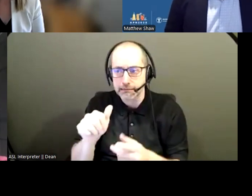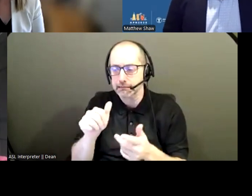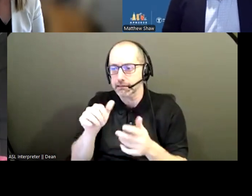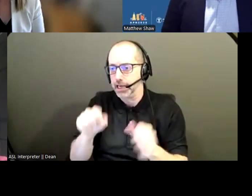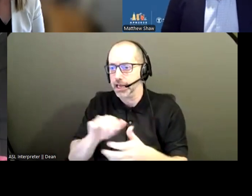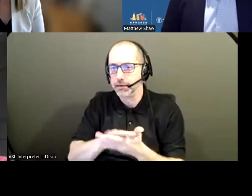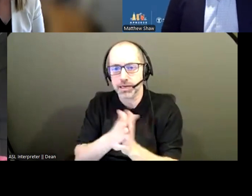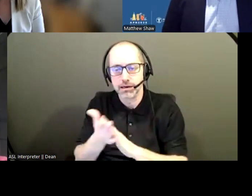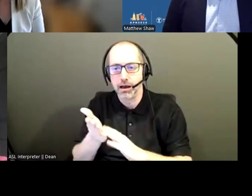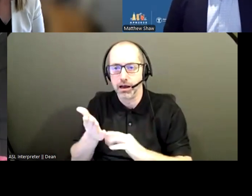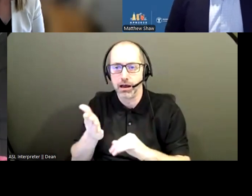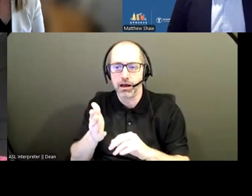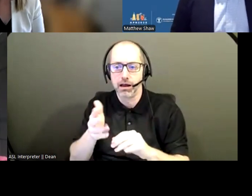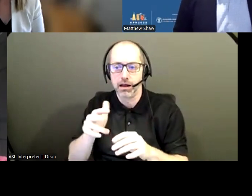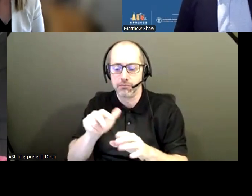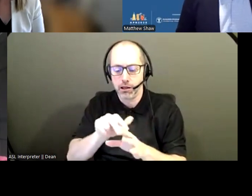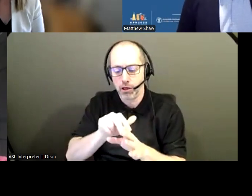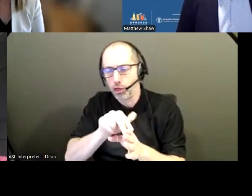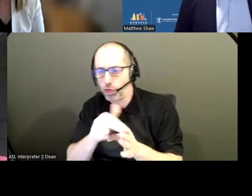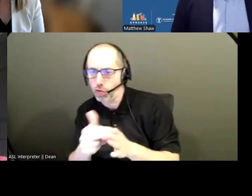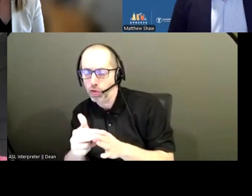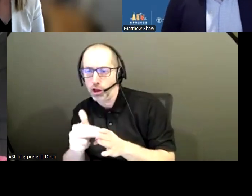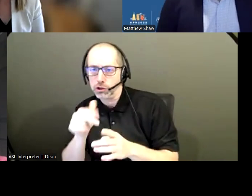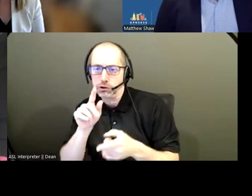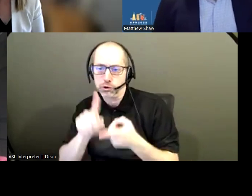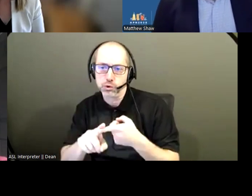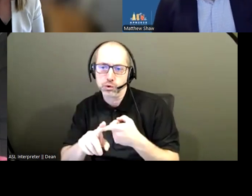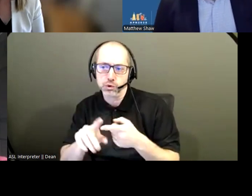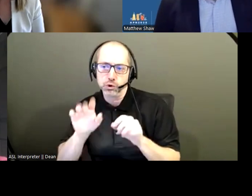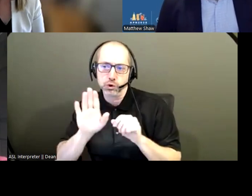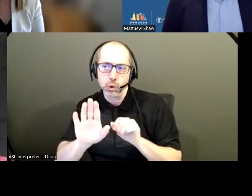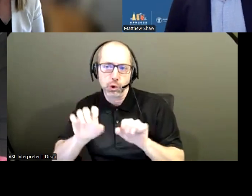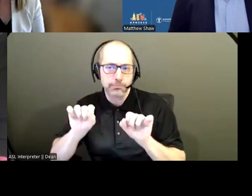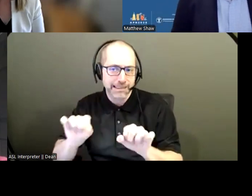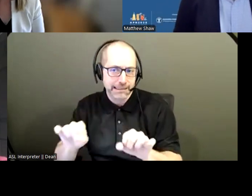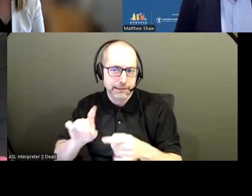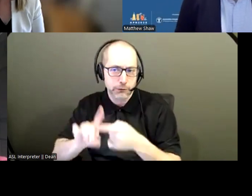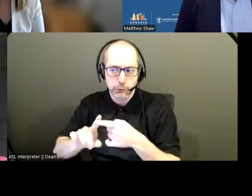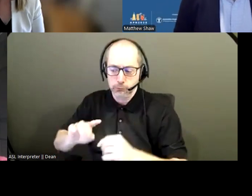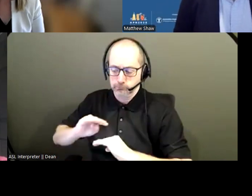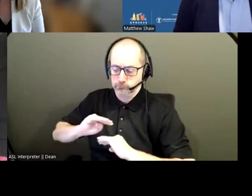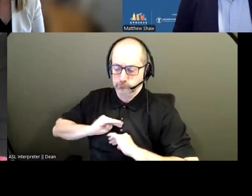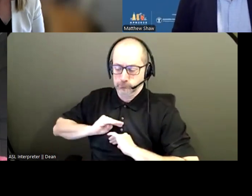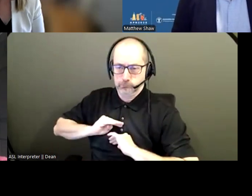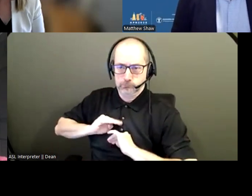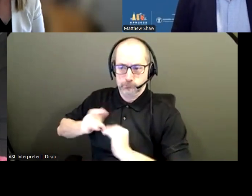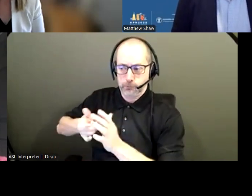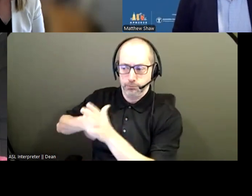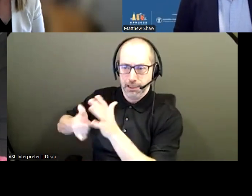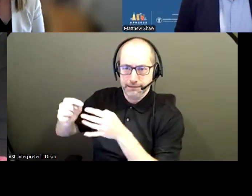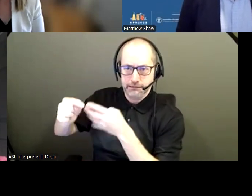itself not towards your outcomes that you want, but towards your ability to satisfy compliance. I sometimes tell organizations,